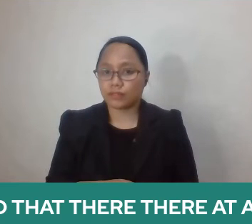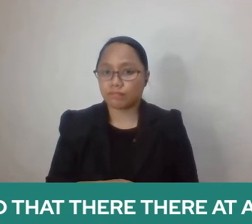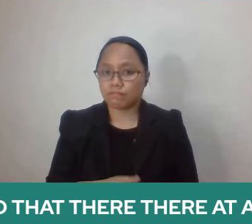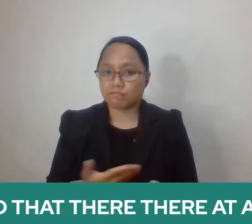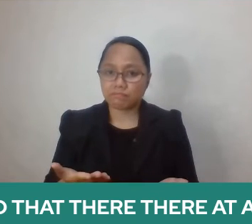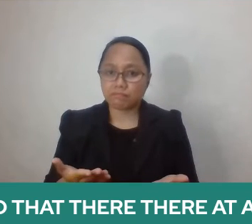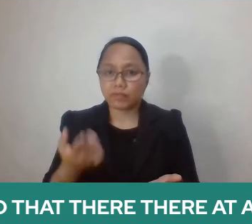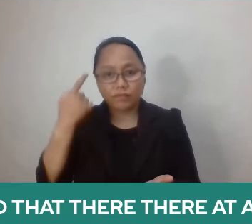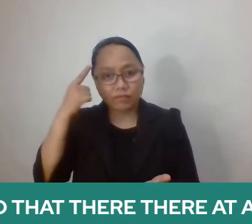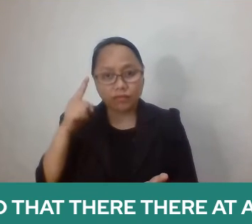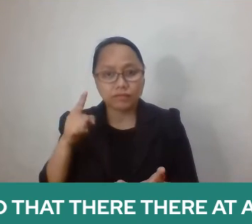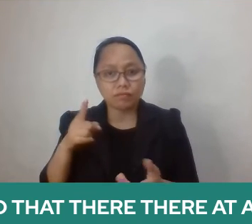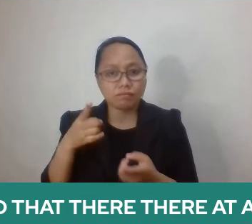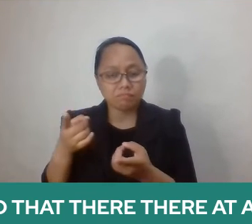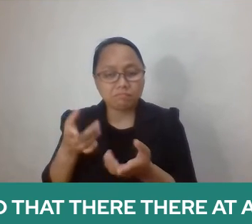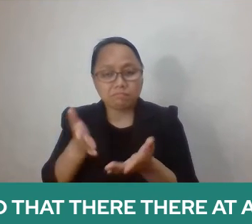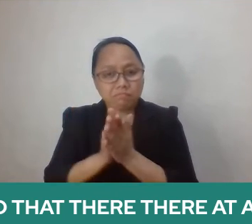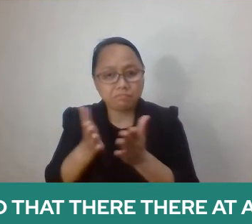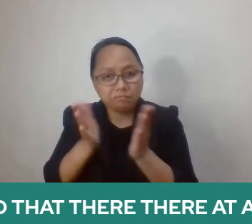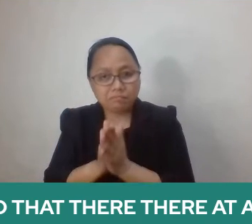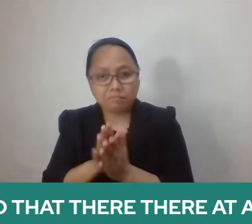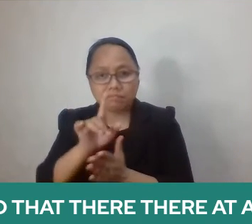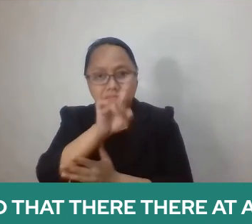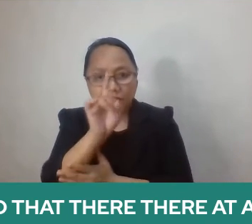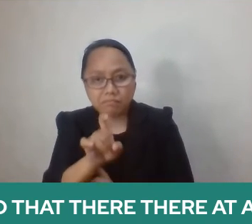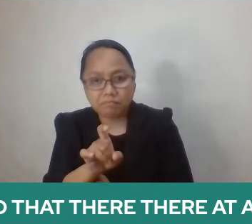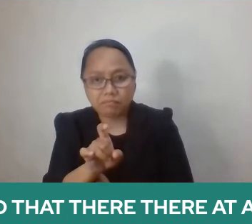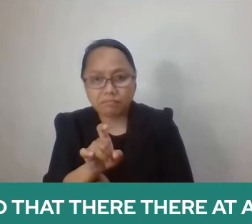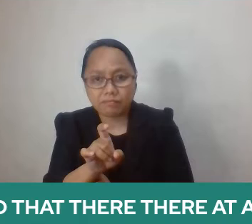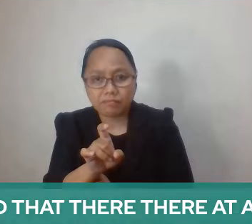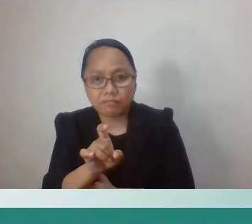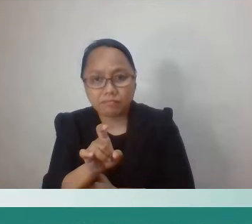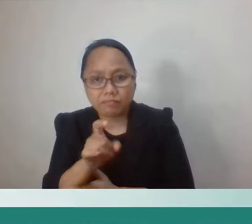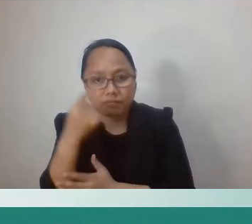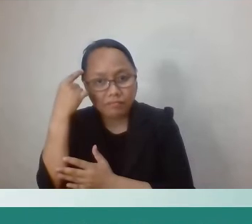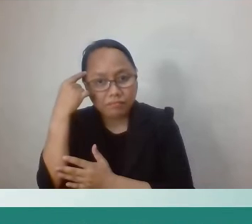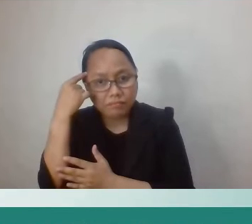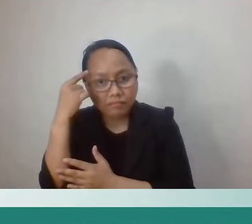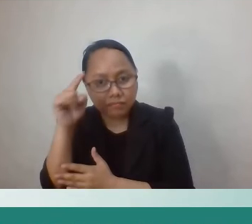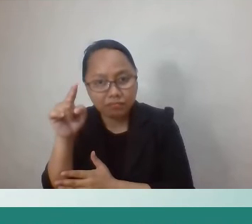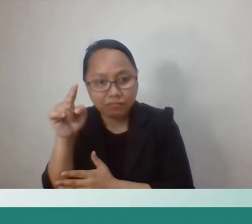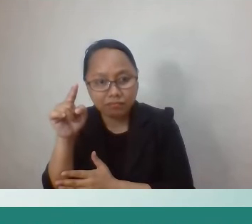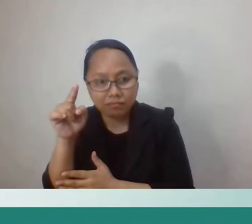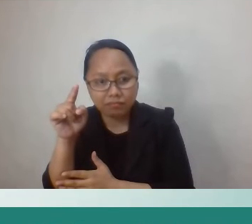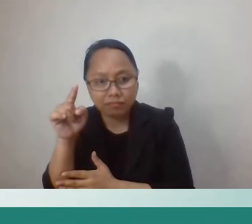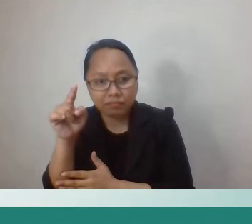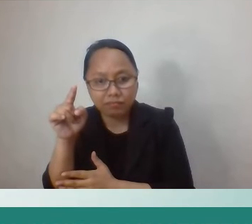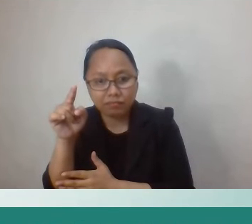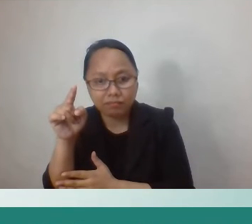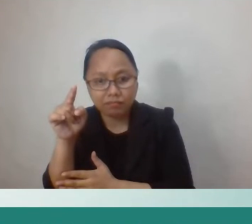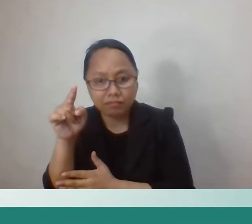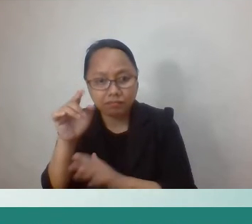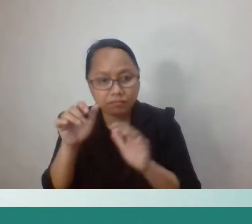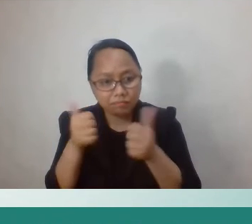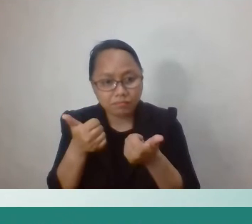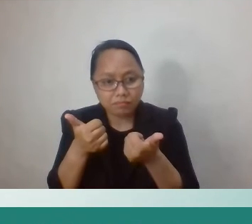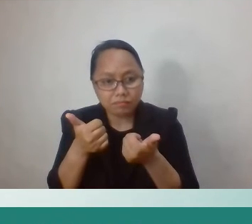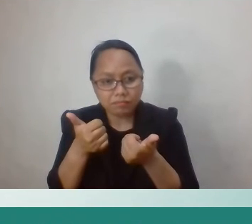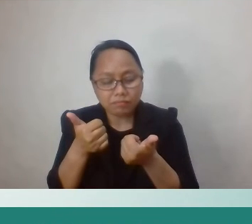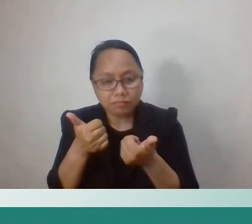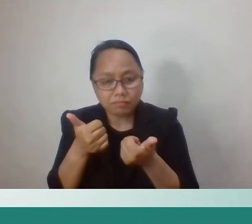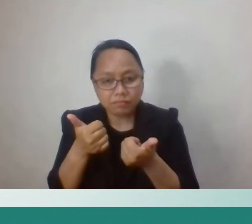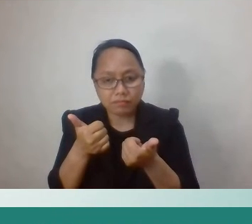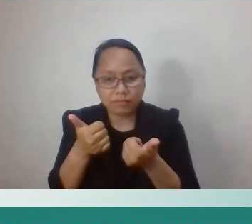asking the question, if foreigners who are in Malaysia, how do they get screening and if the